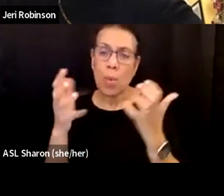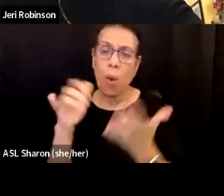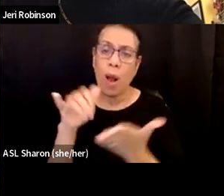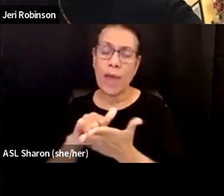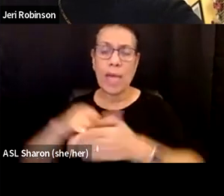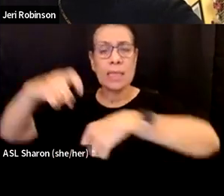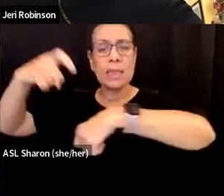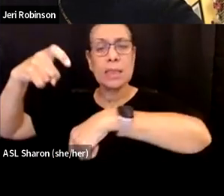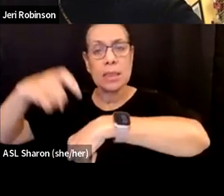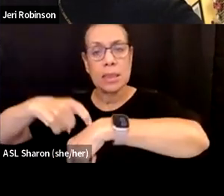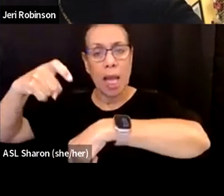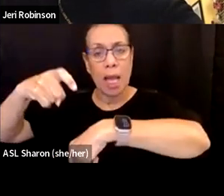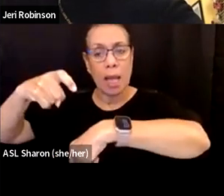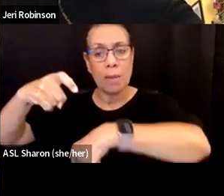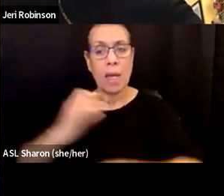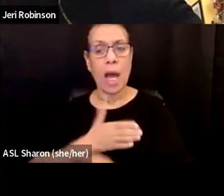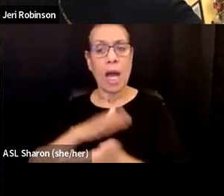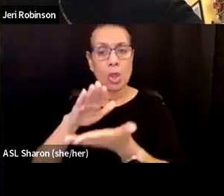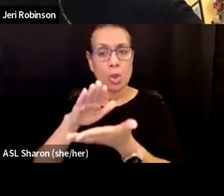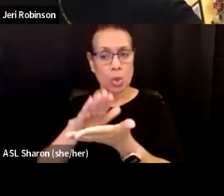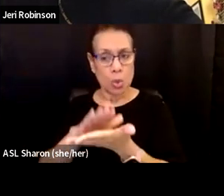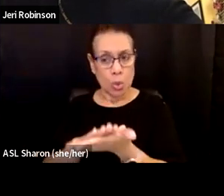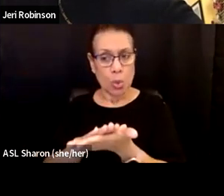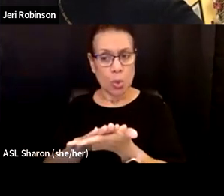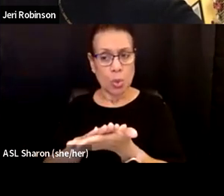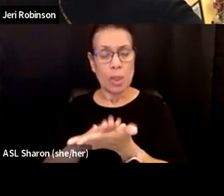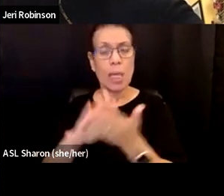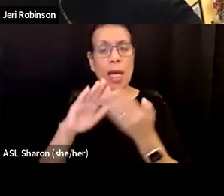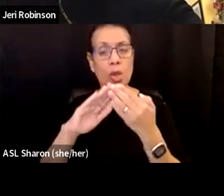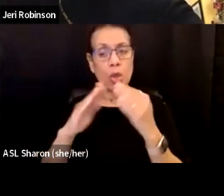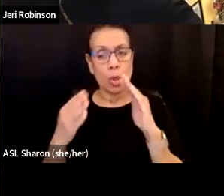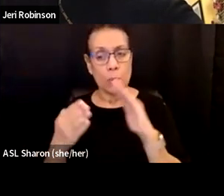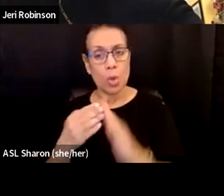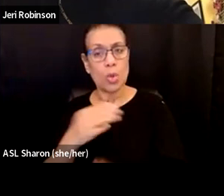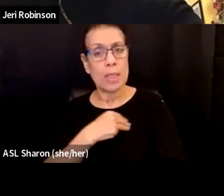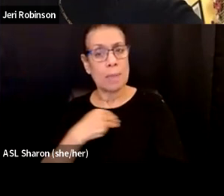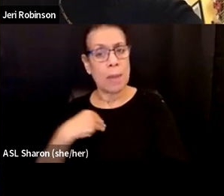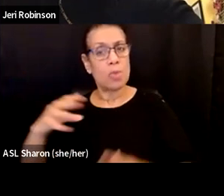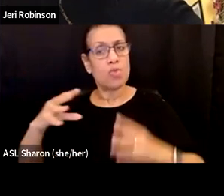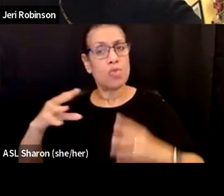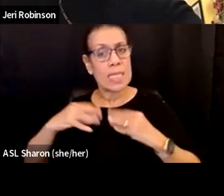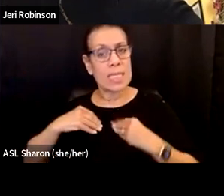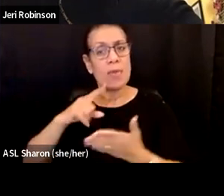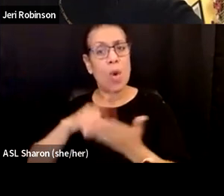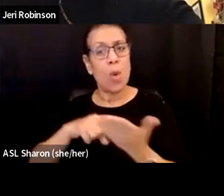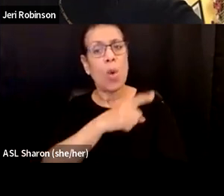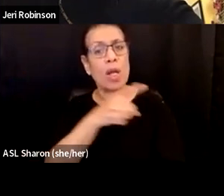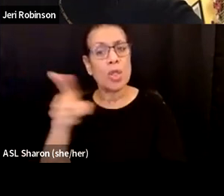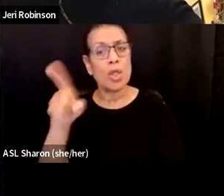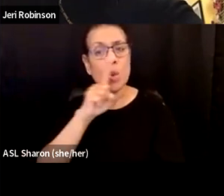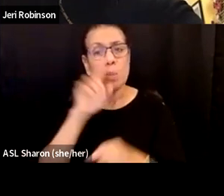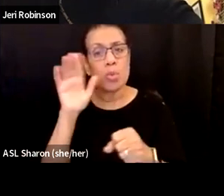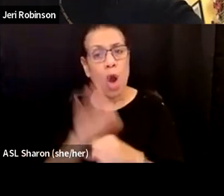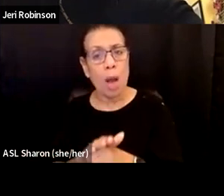time that our school and community community members receive what they have been promised for